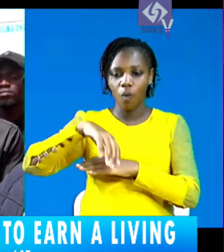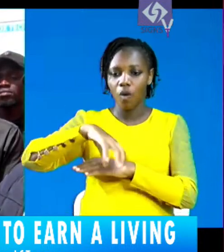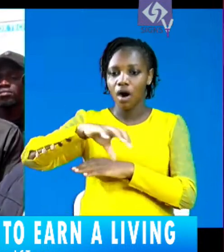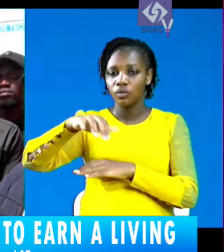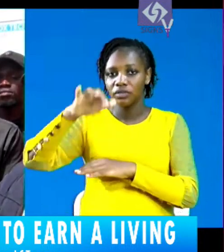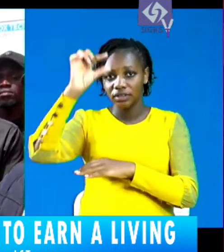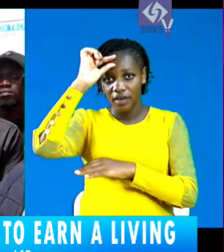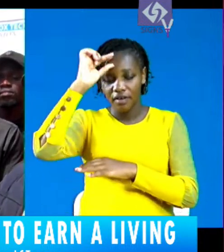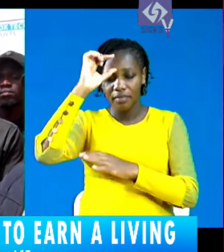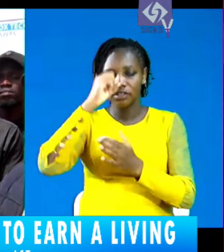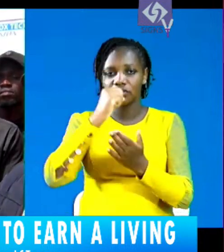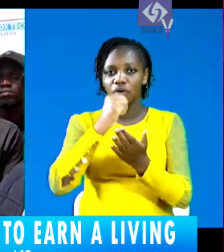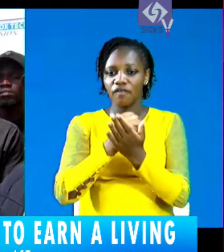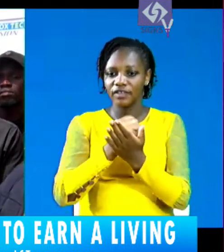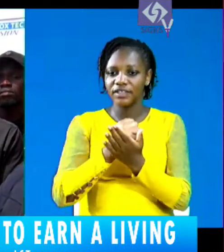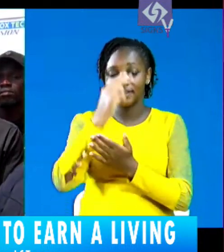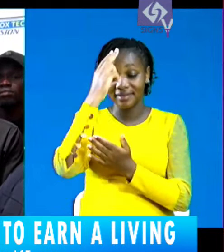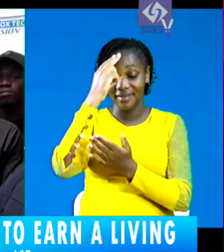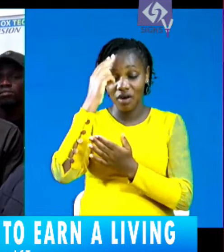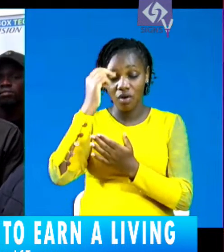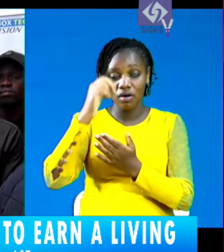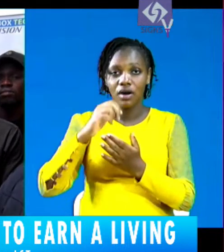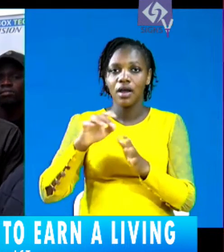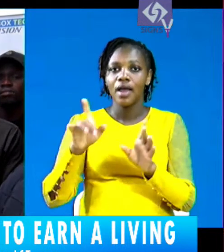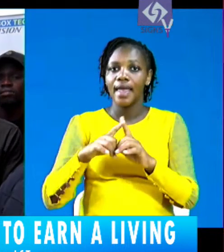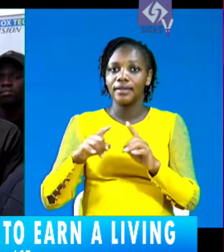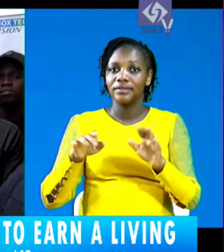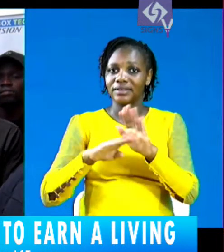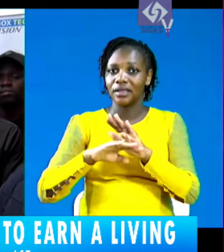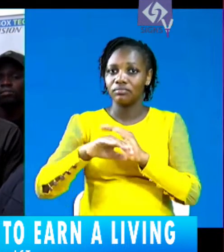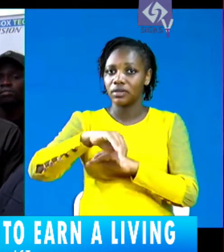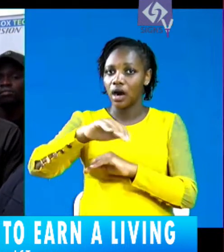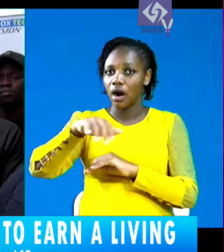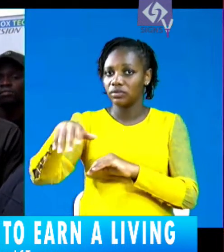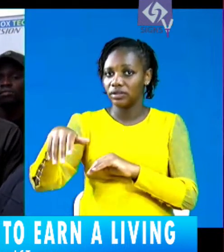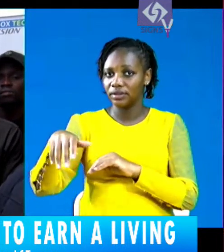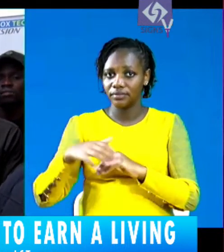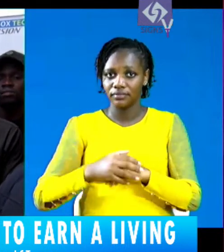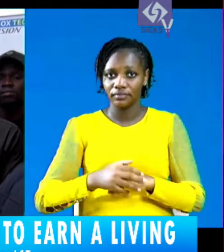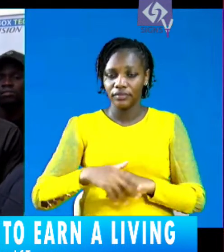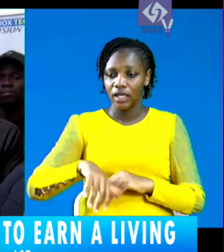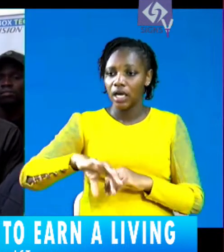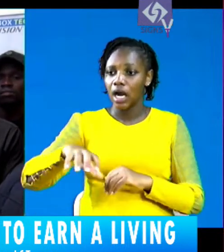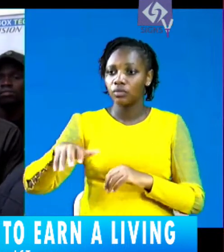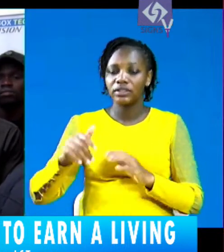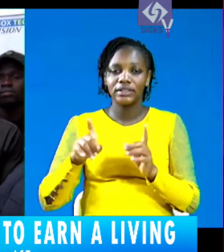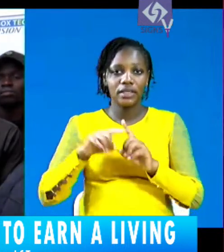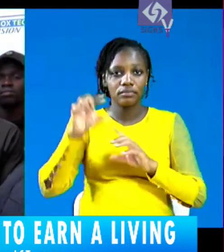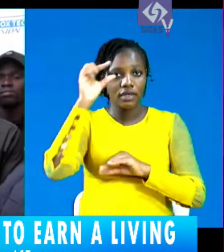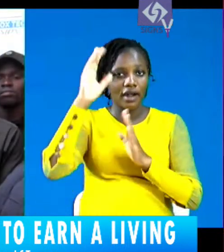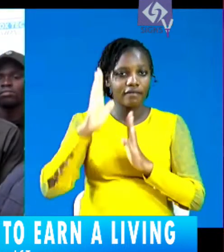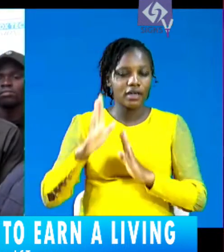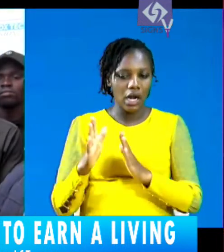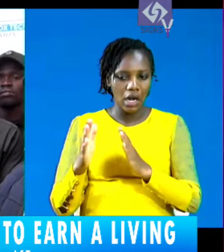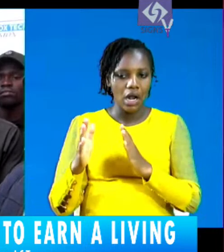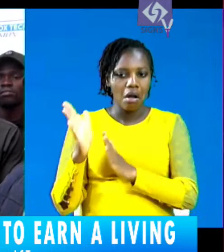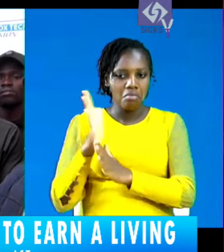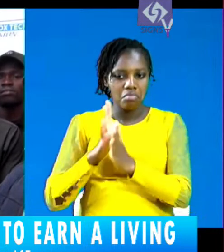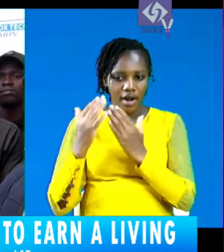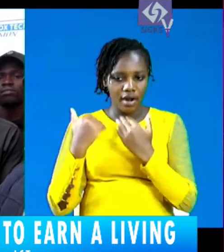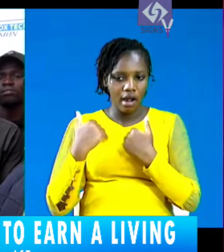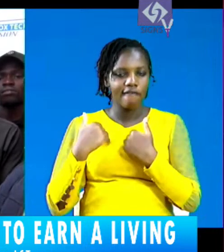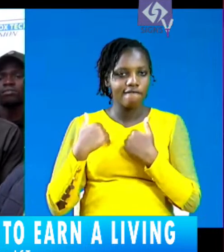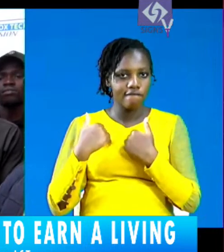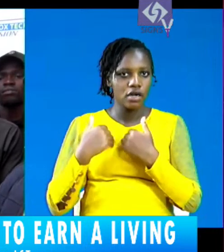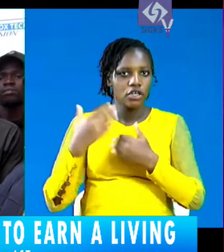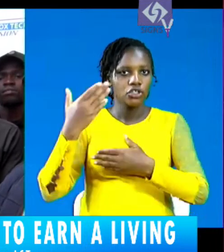offices here in Narok and also in our sub-counties. The governor also has plans to construct